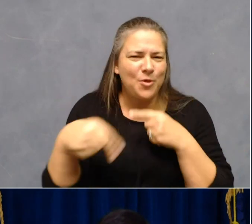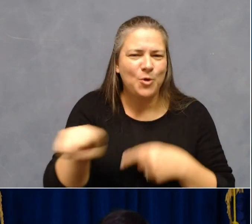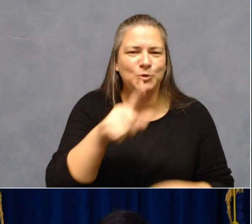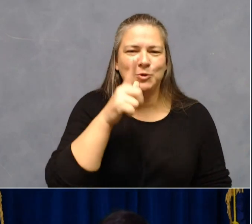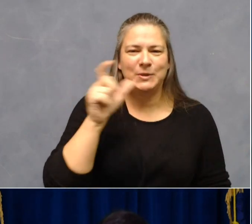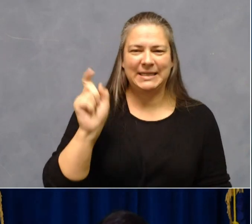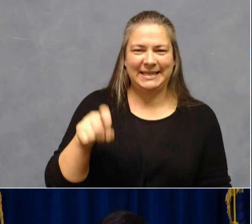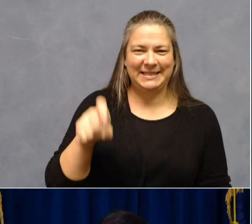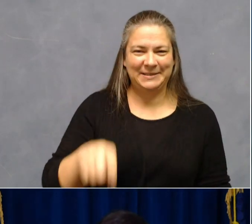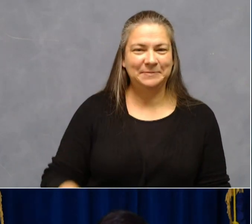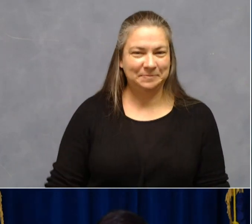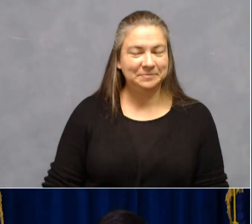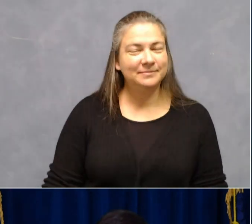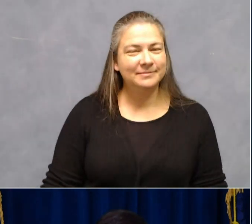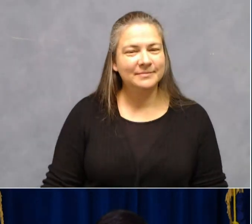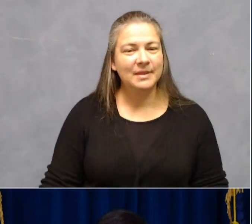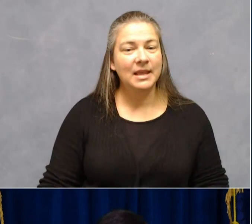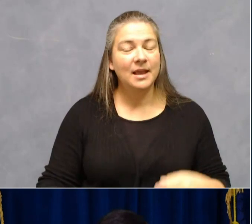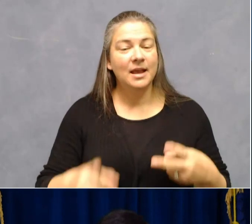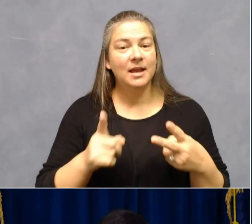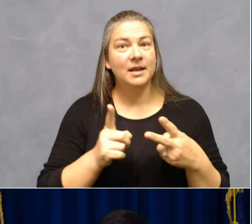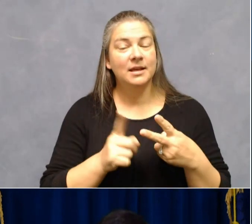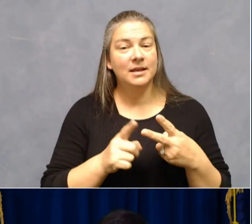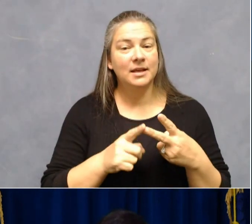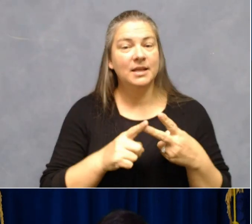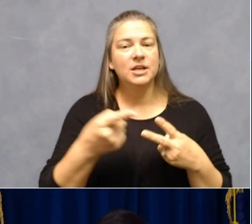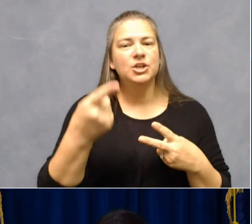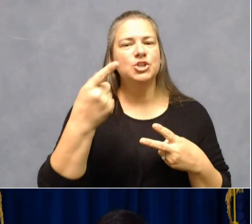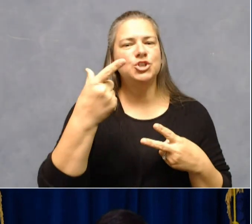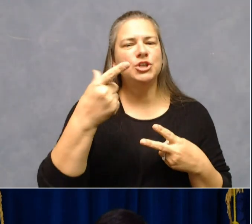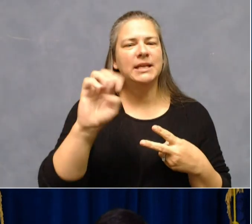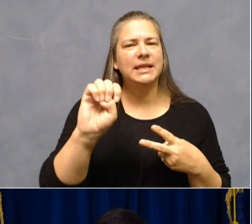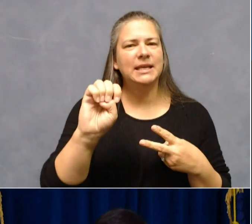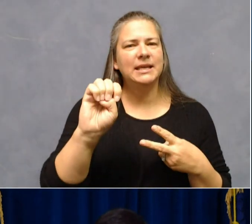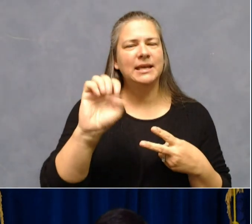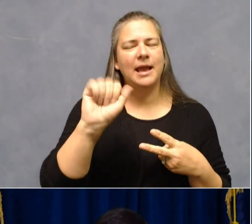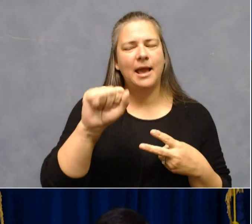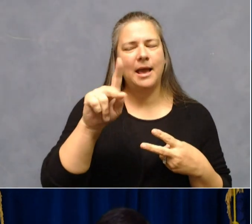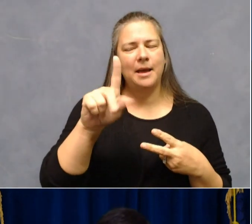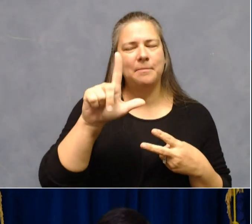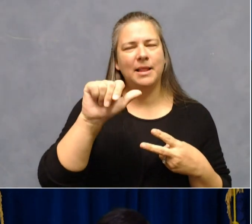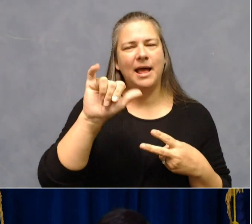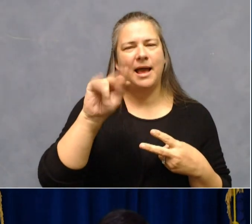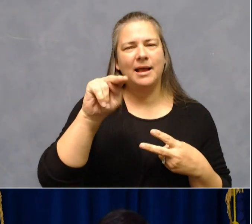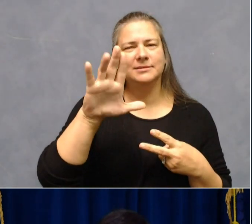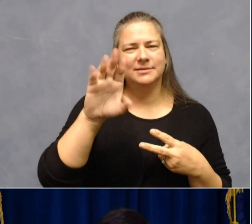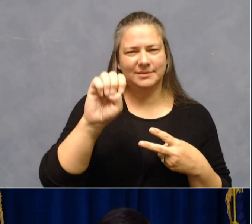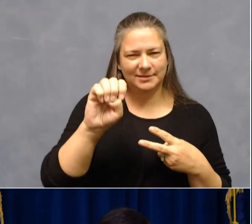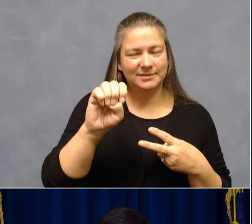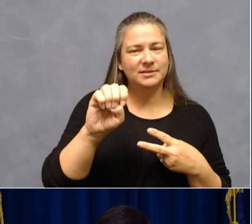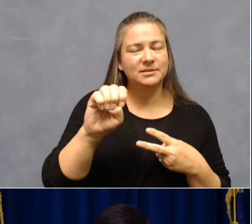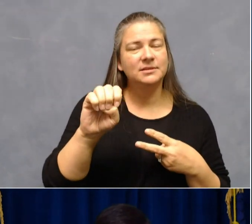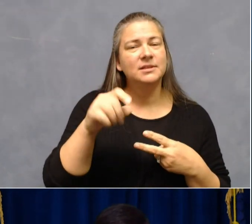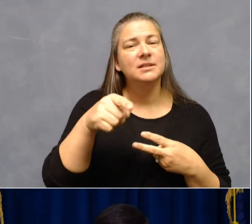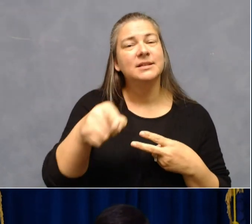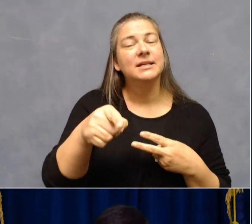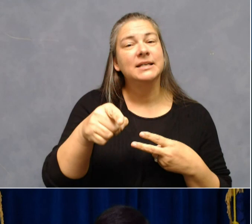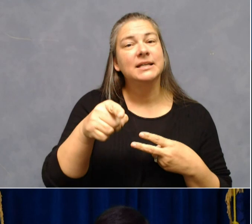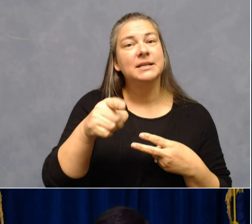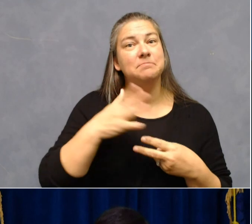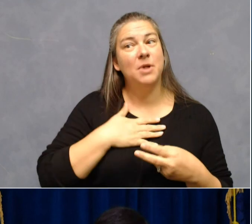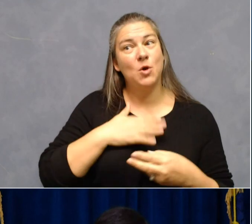The second one is GE Appliances, an important initiative for Kentucky schools led by my wife, First Lady